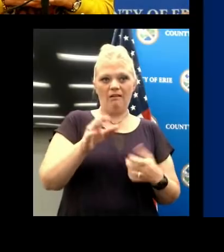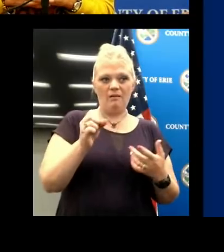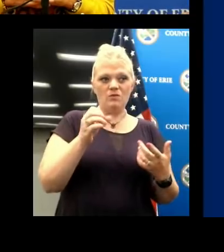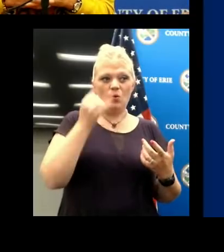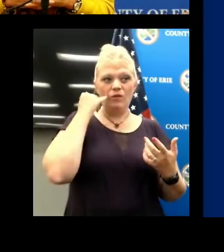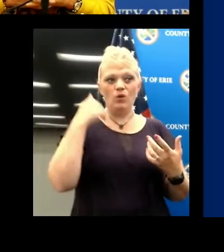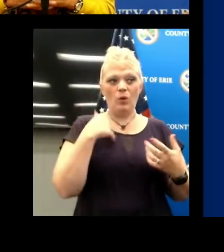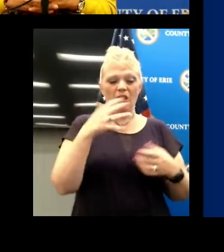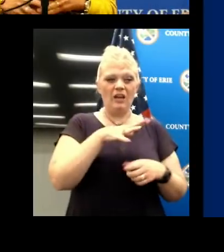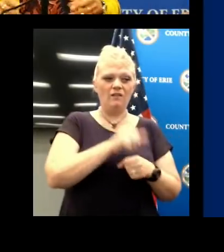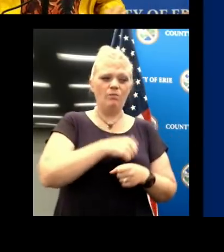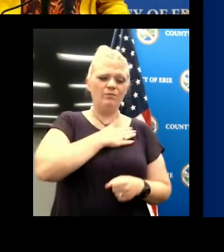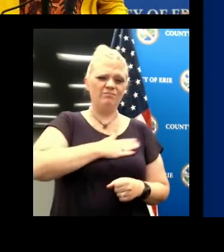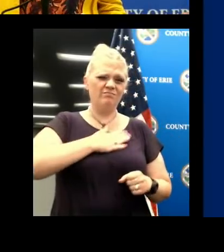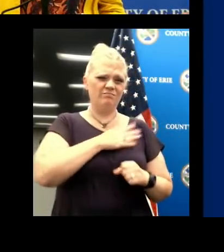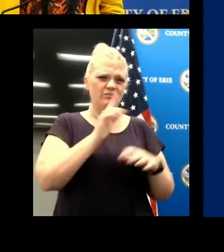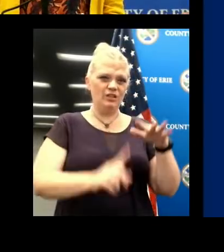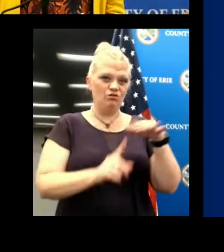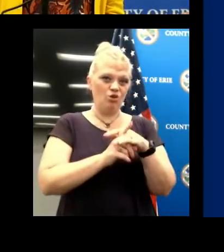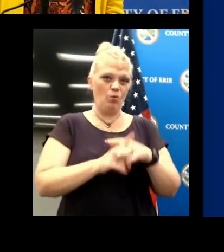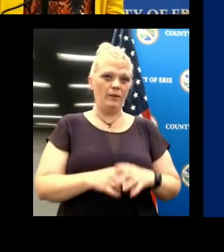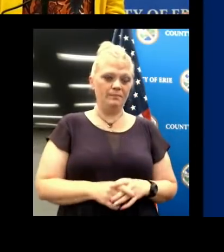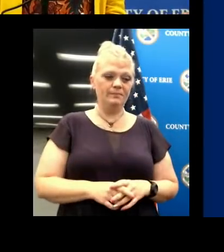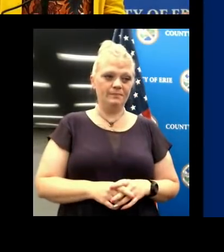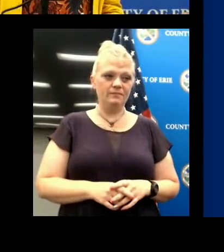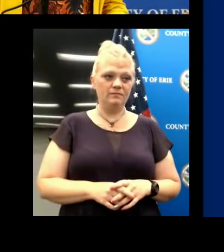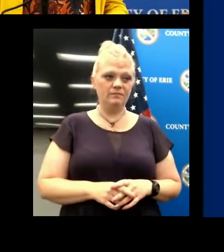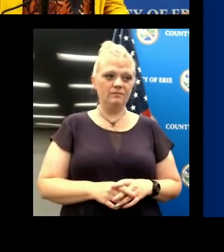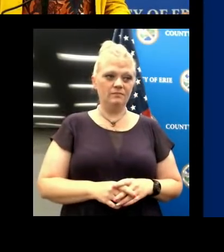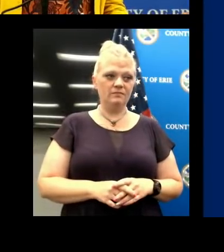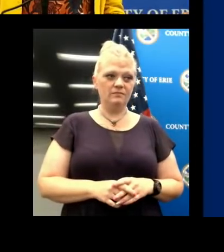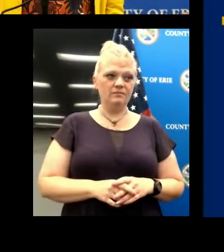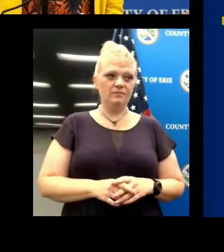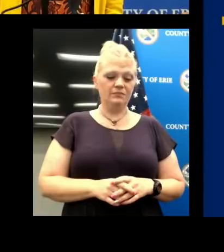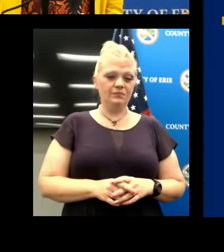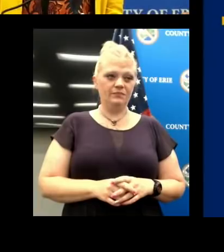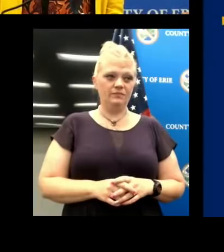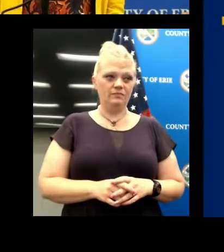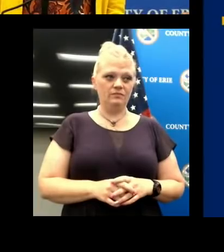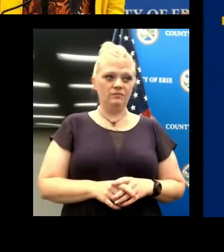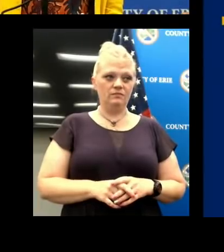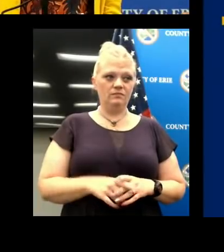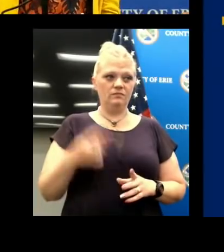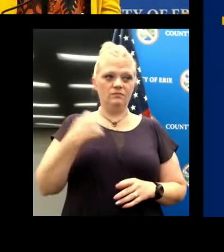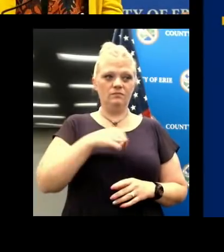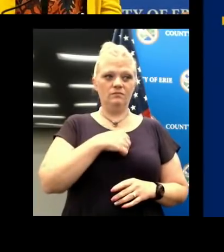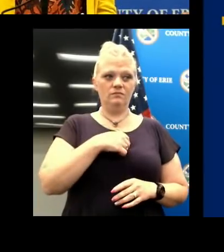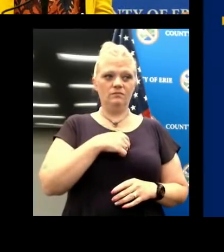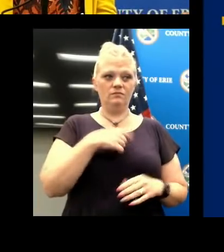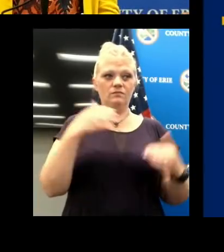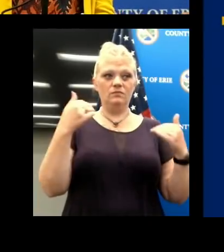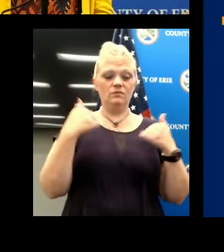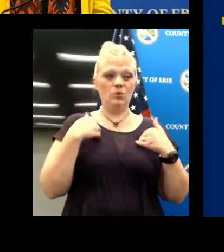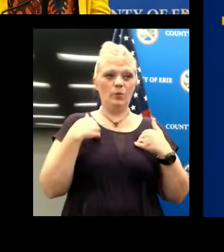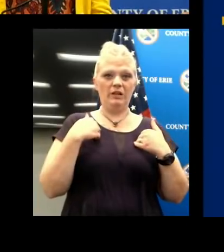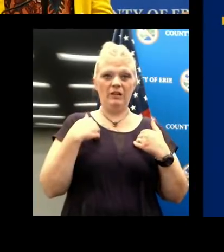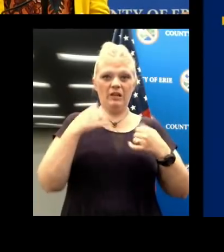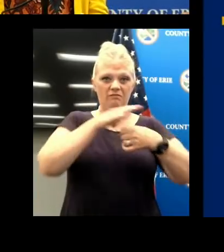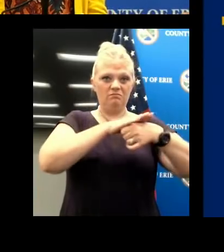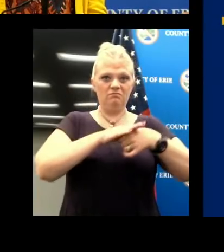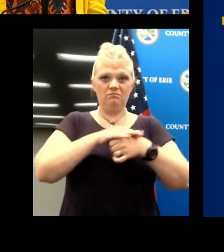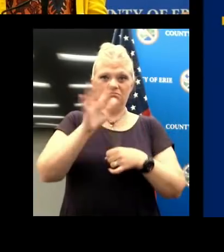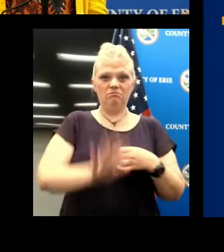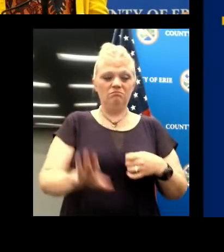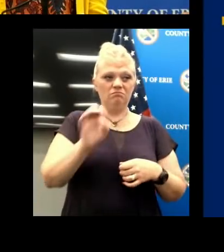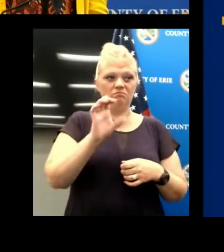have an appointment, please show up. And we have sites all over Erie County. So